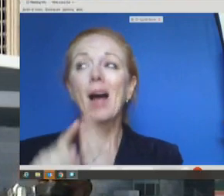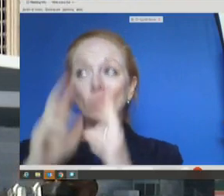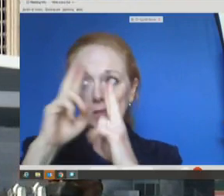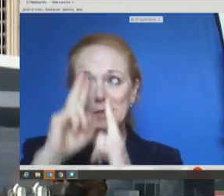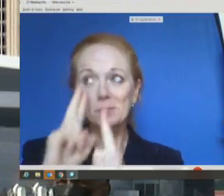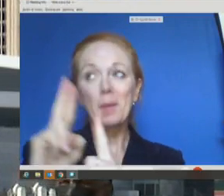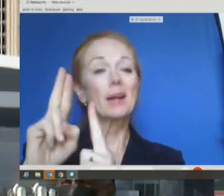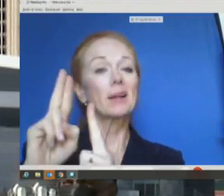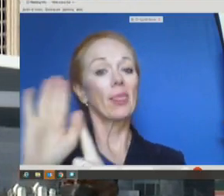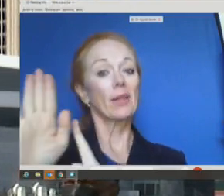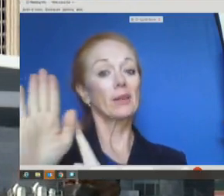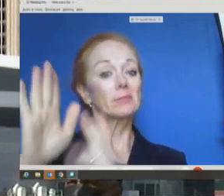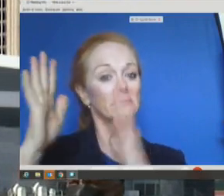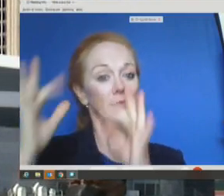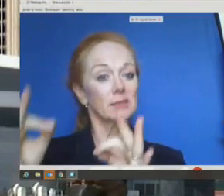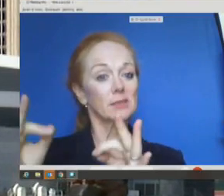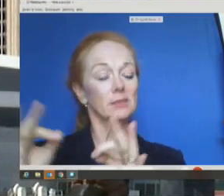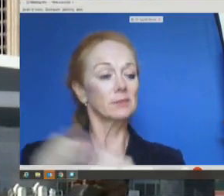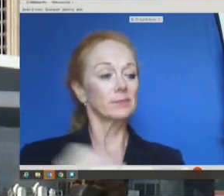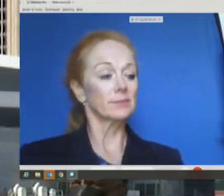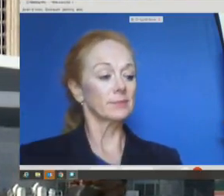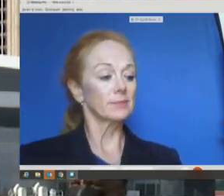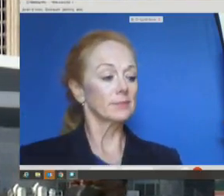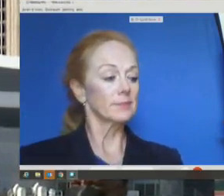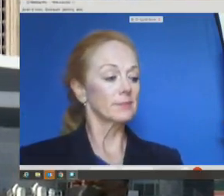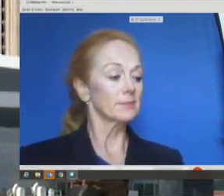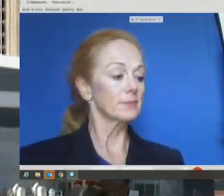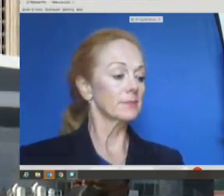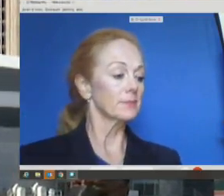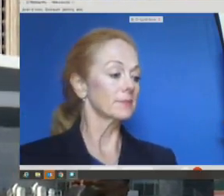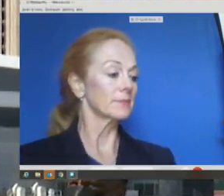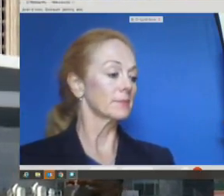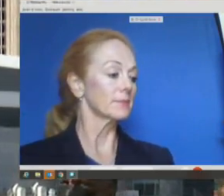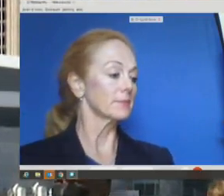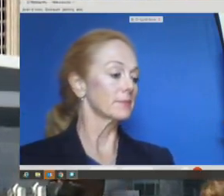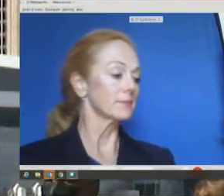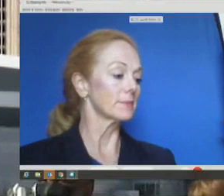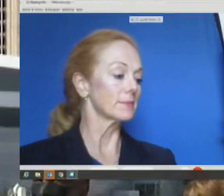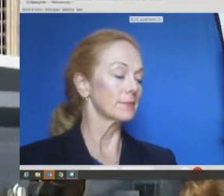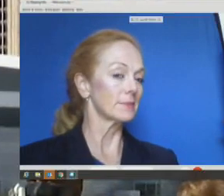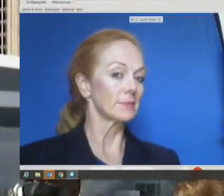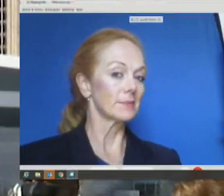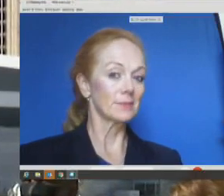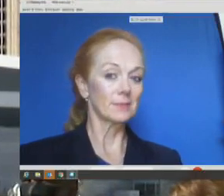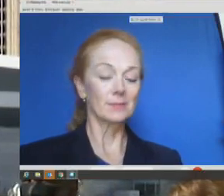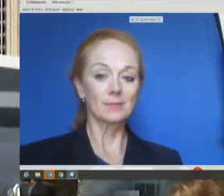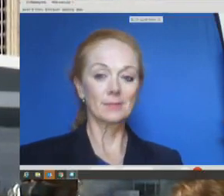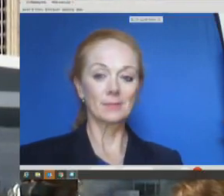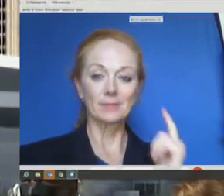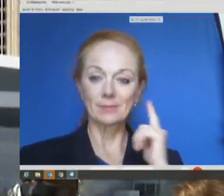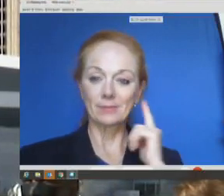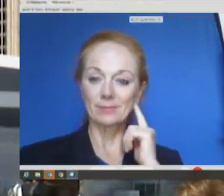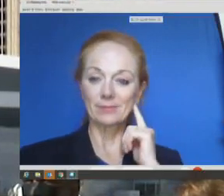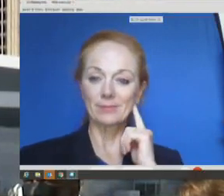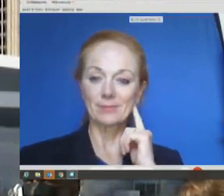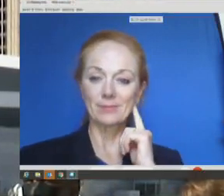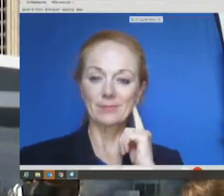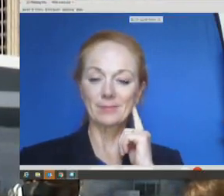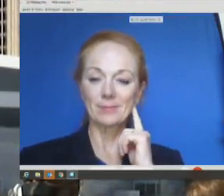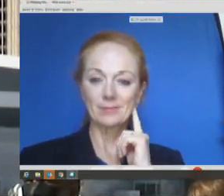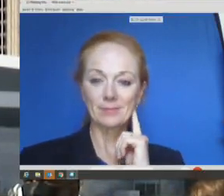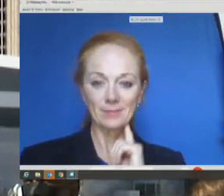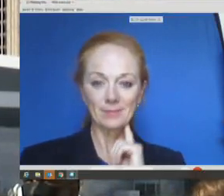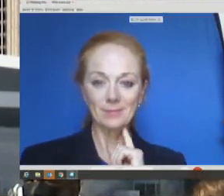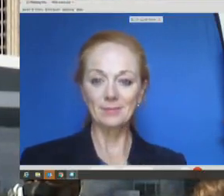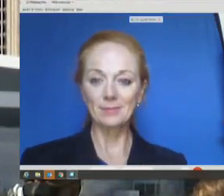to them, it's more than just policy violations. So I'm not going to second guess anything that the district